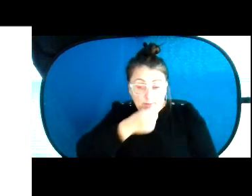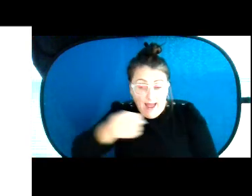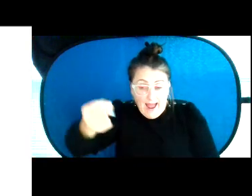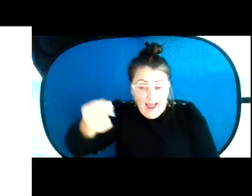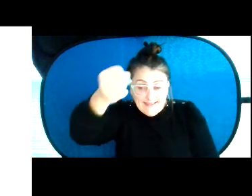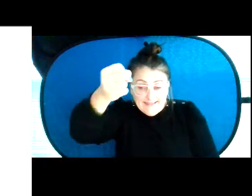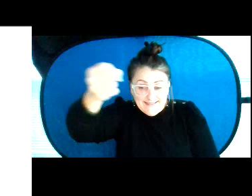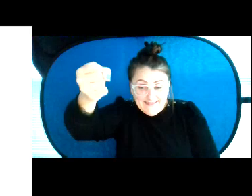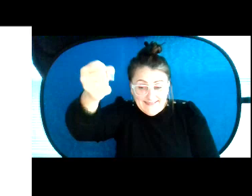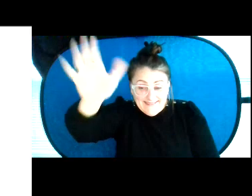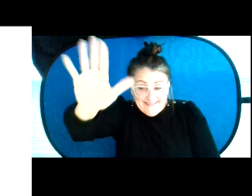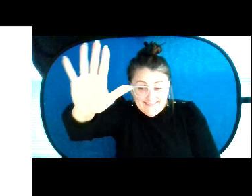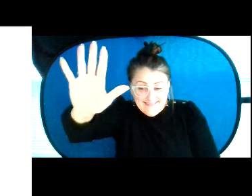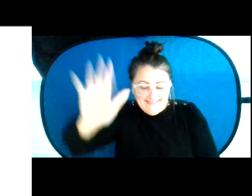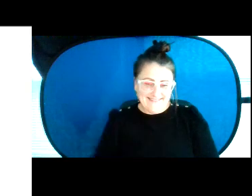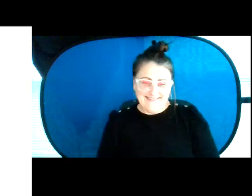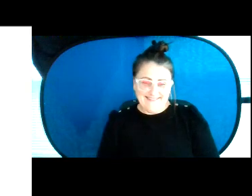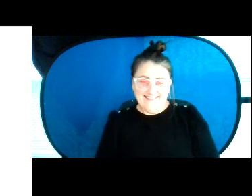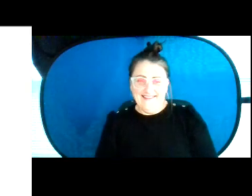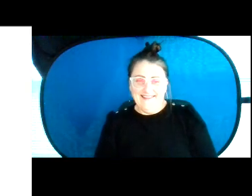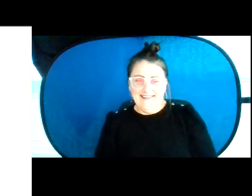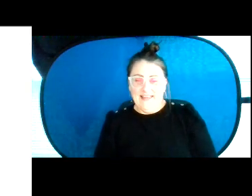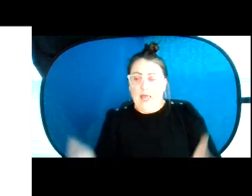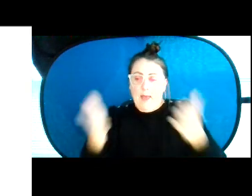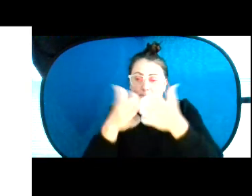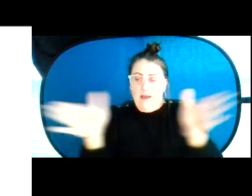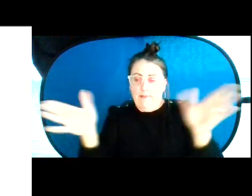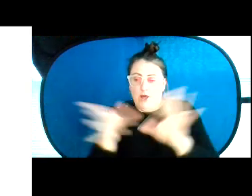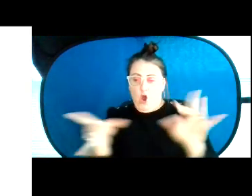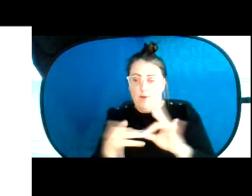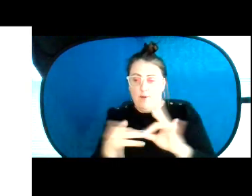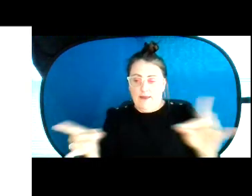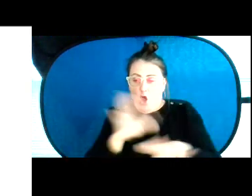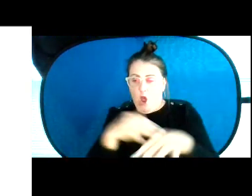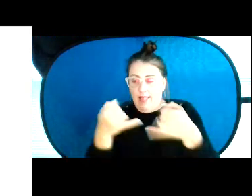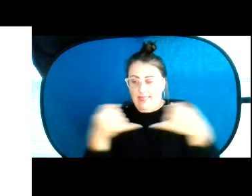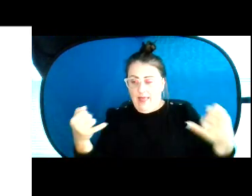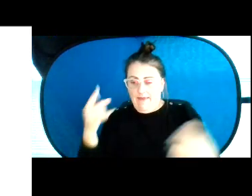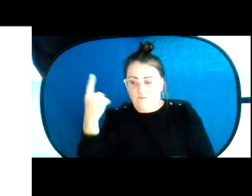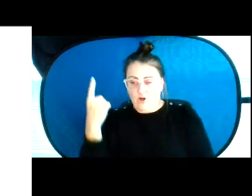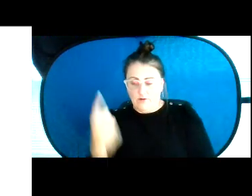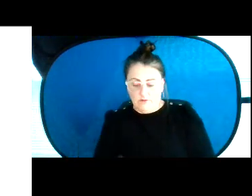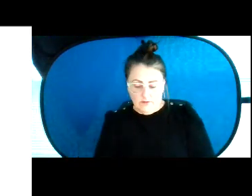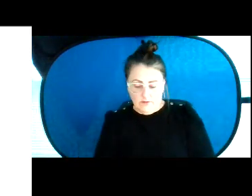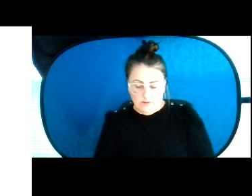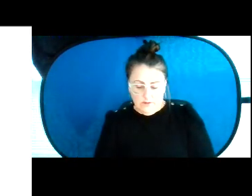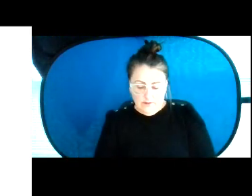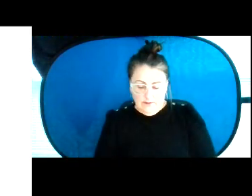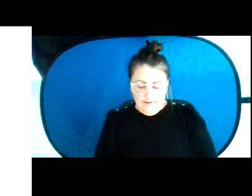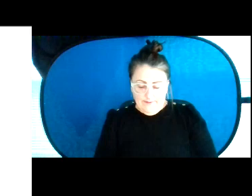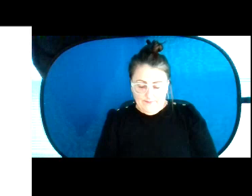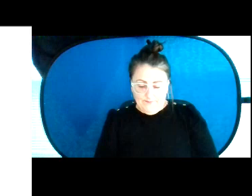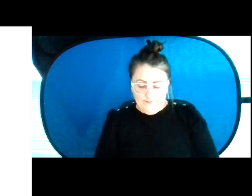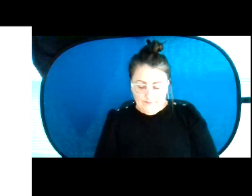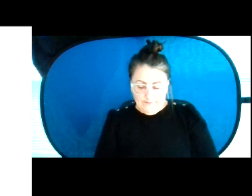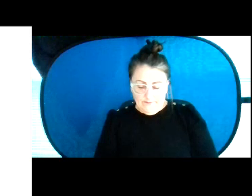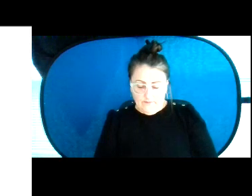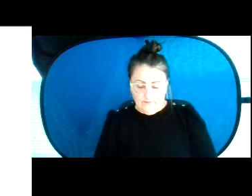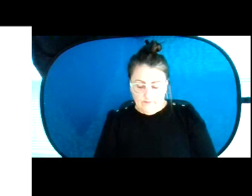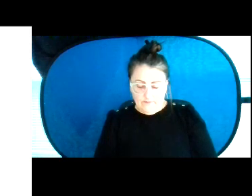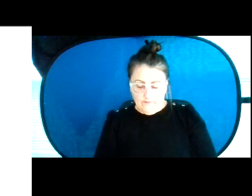All good. Okay. So I know we have some public comment. Let's go online first. To start online comment, I'd like to call on